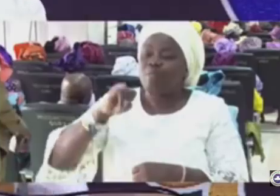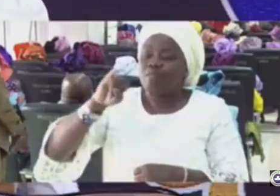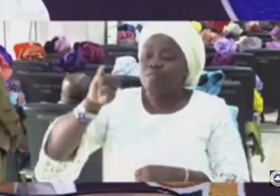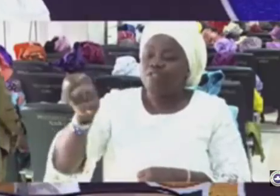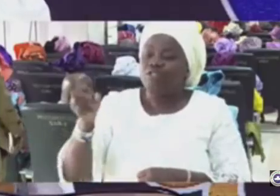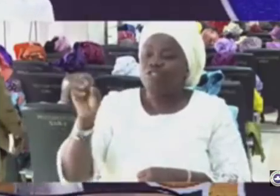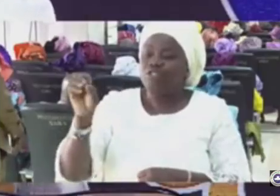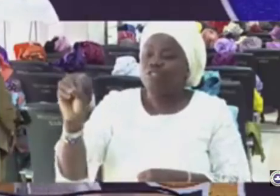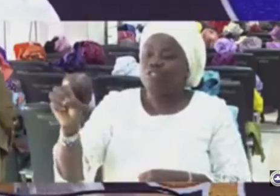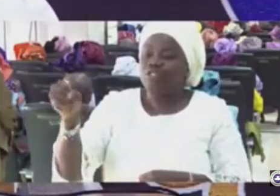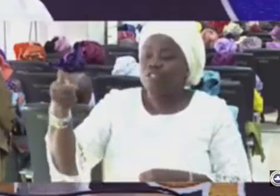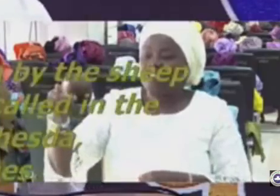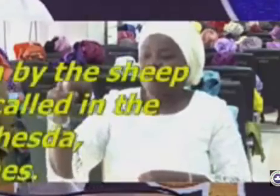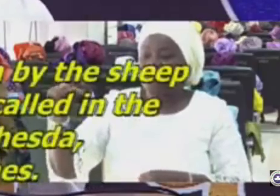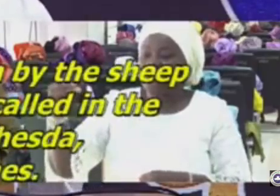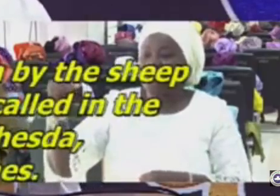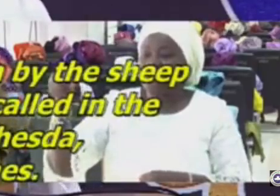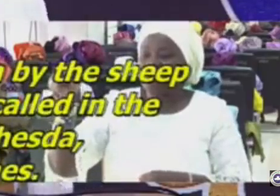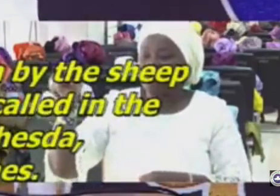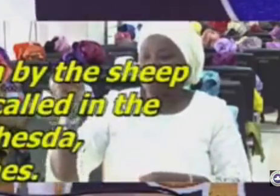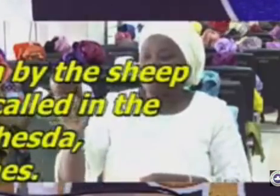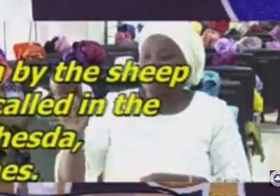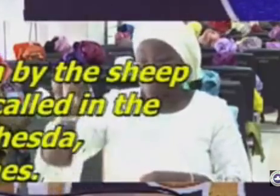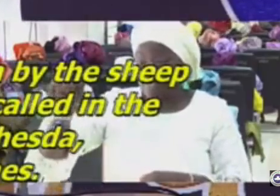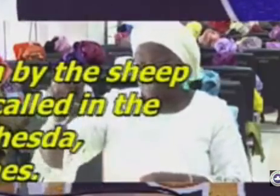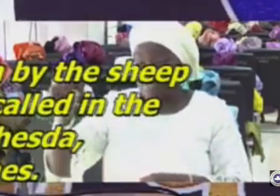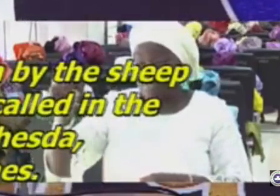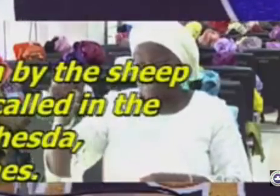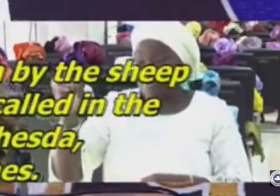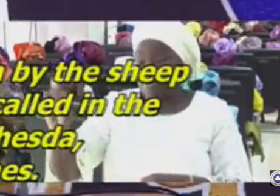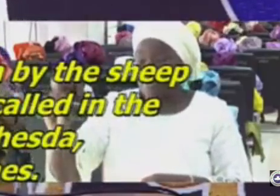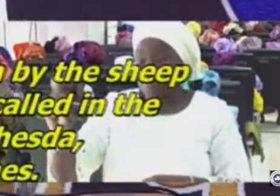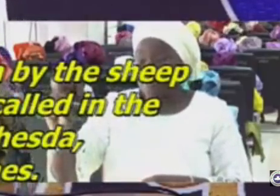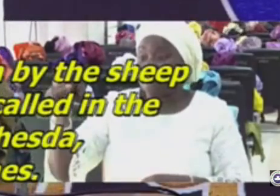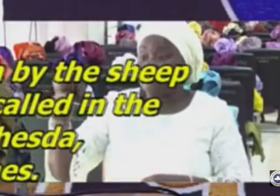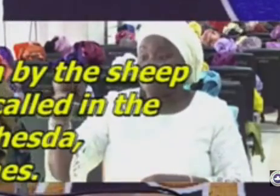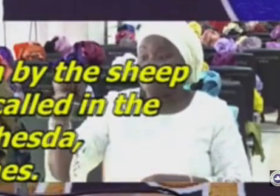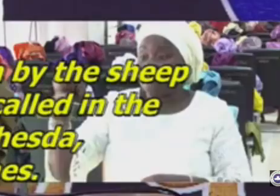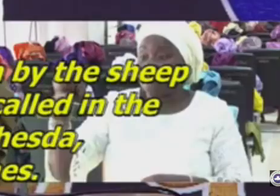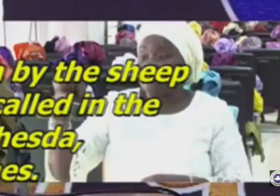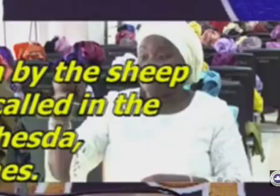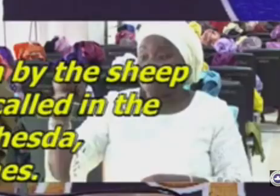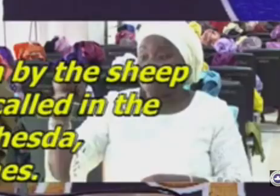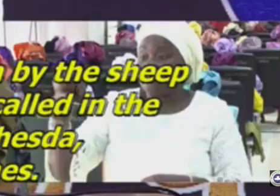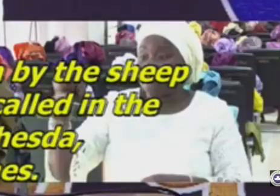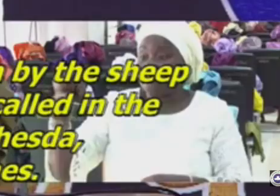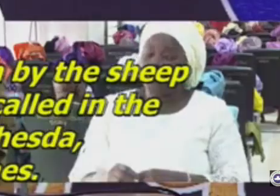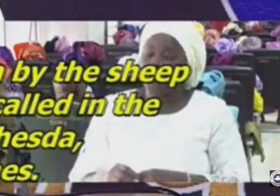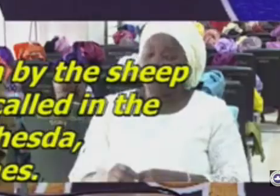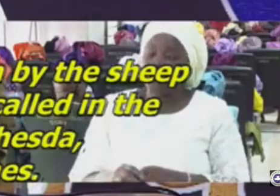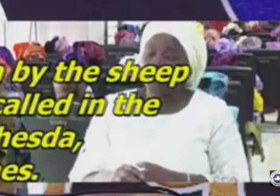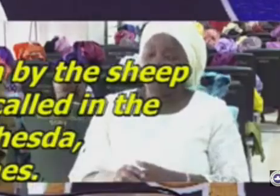the man who was by the pool of Bethesda, his acceptable year came after 38